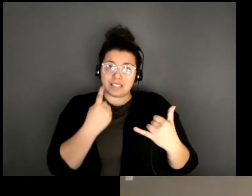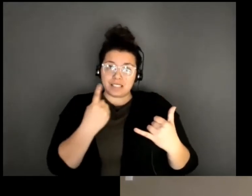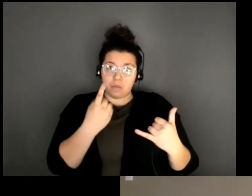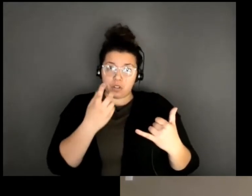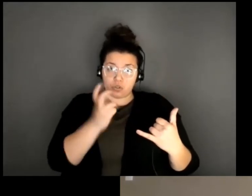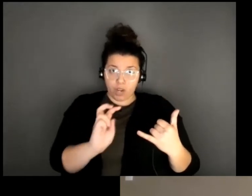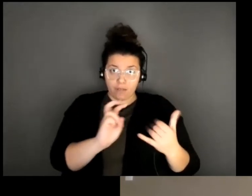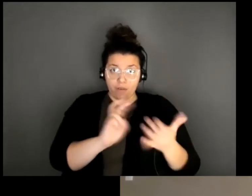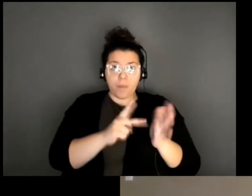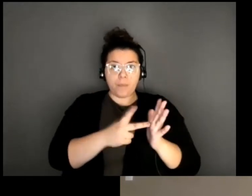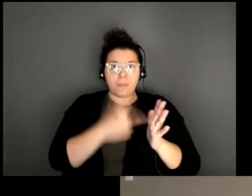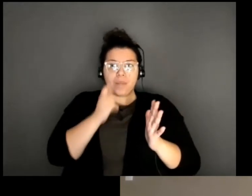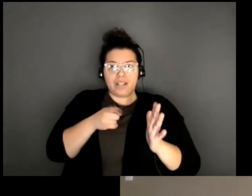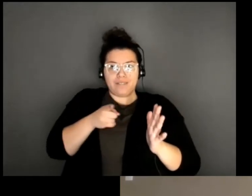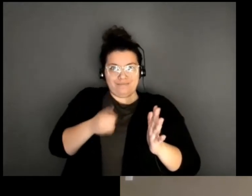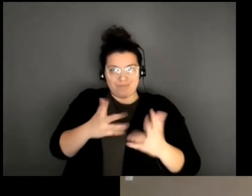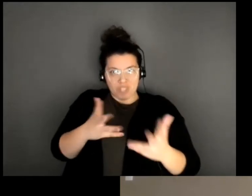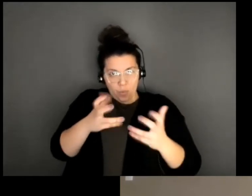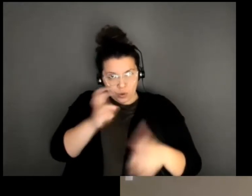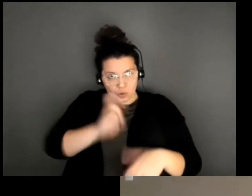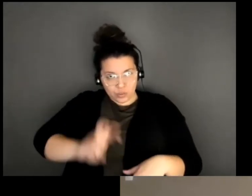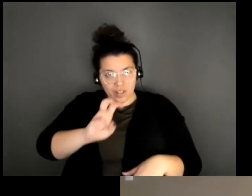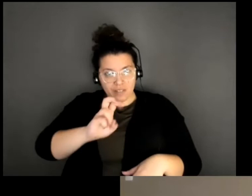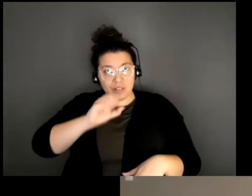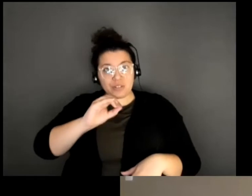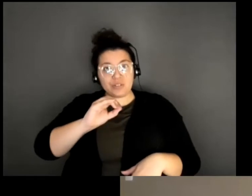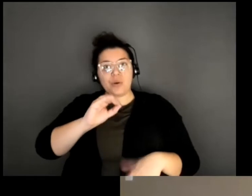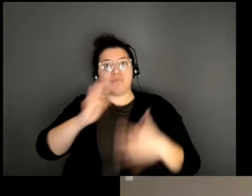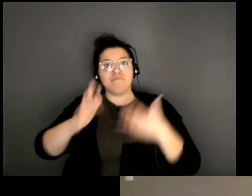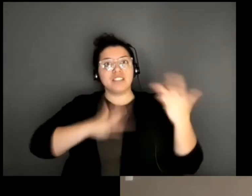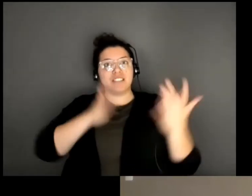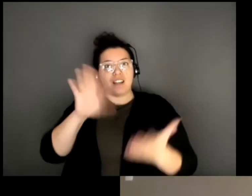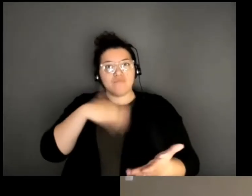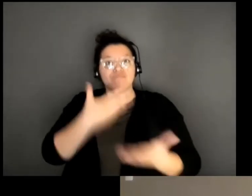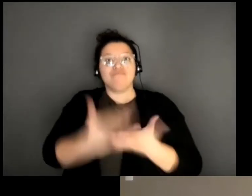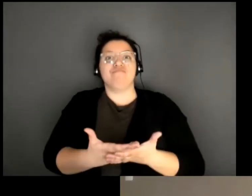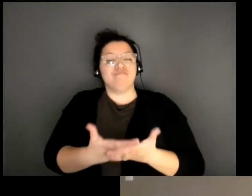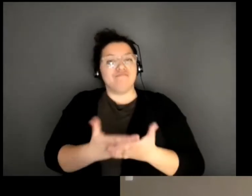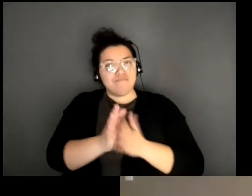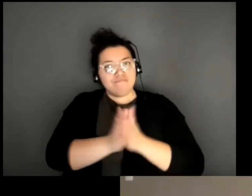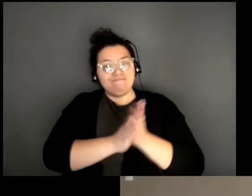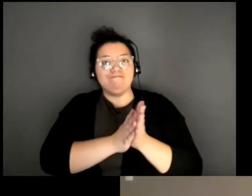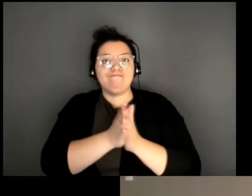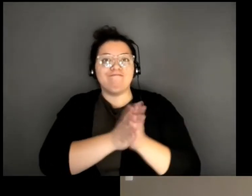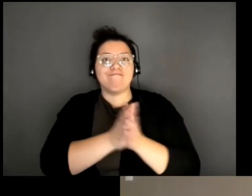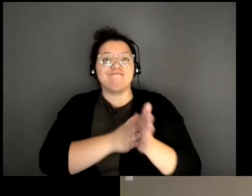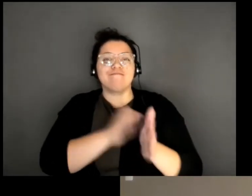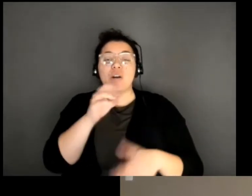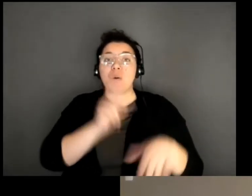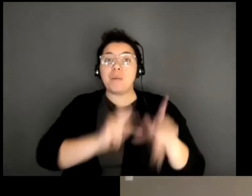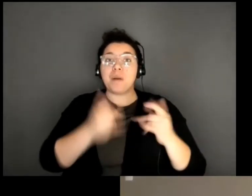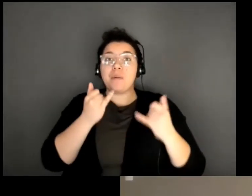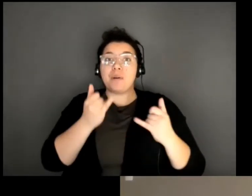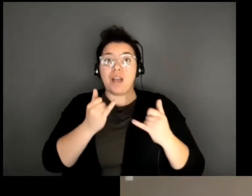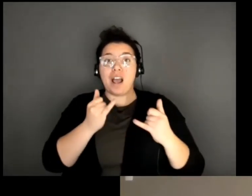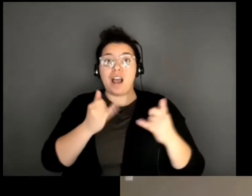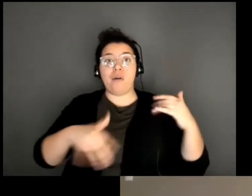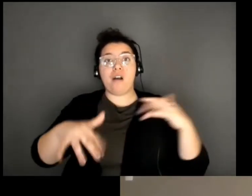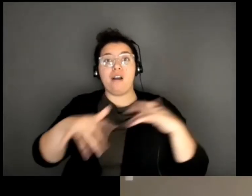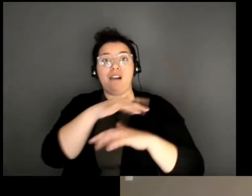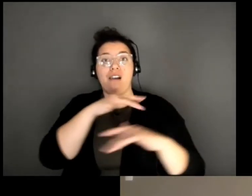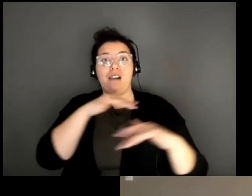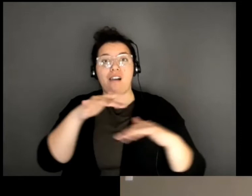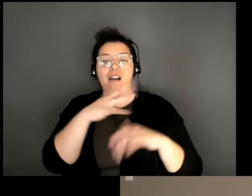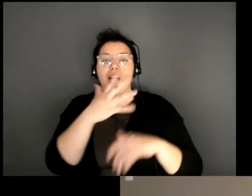on property, interacting with different individuals, that what we're finding is people are just generally happier when they're out and about. I think just out of the house, you feel